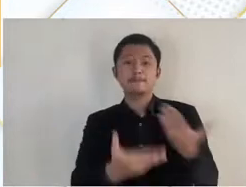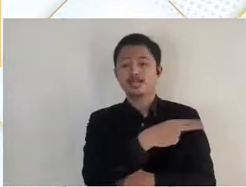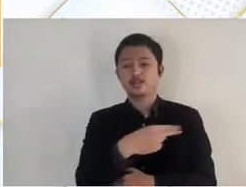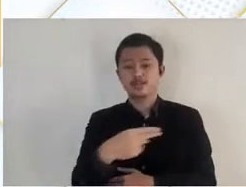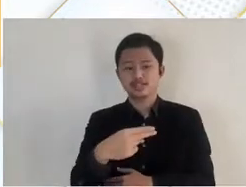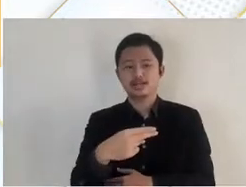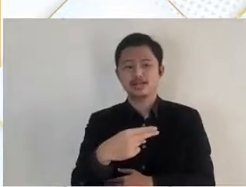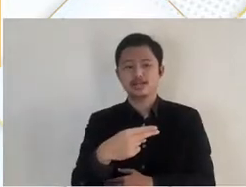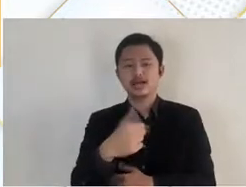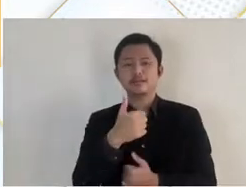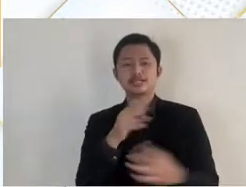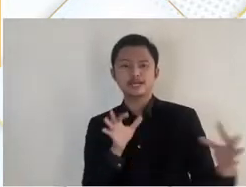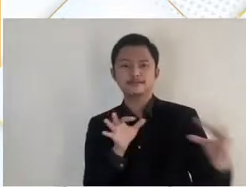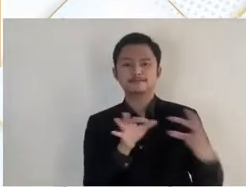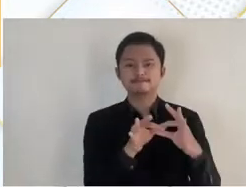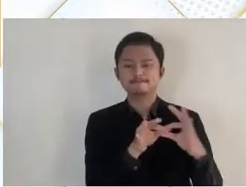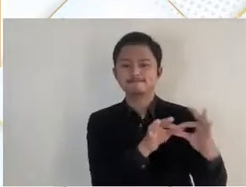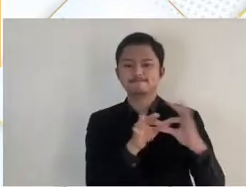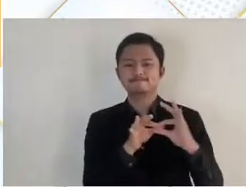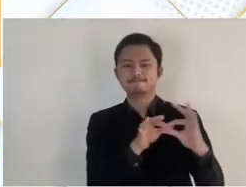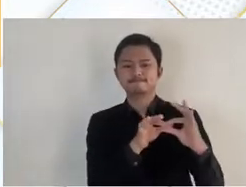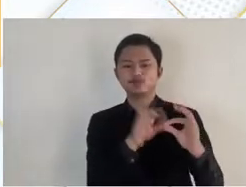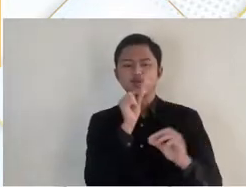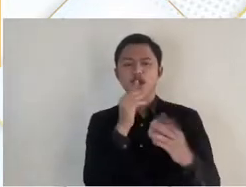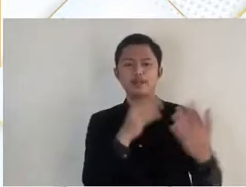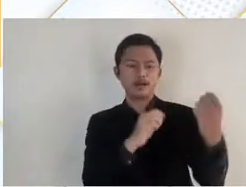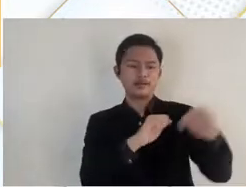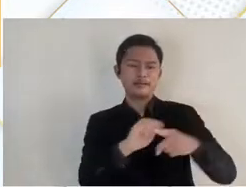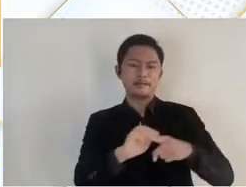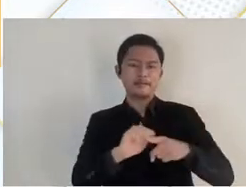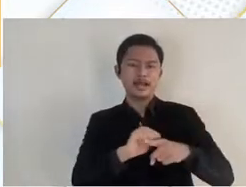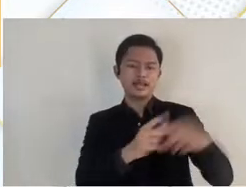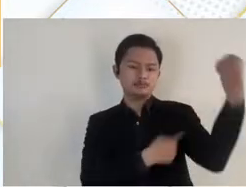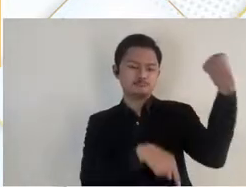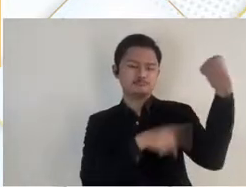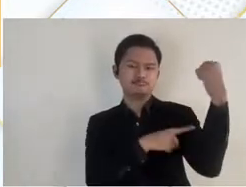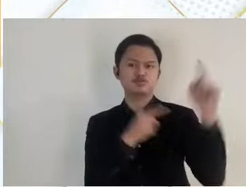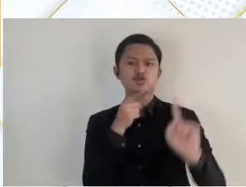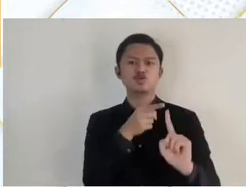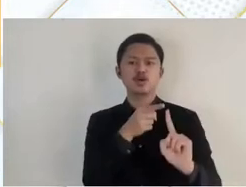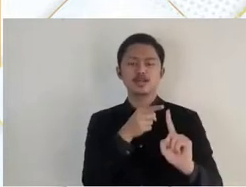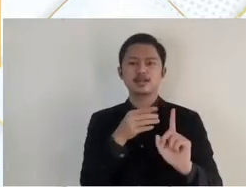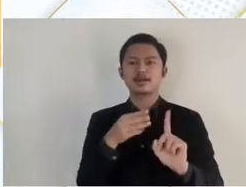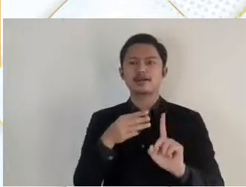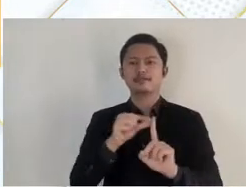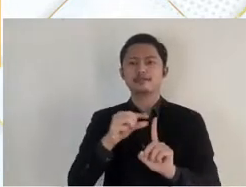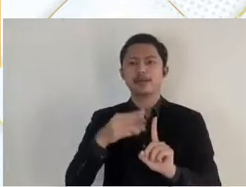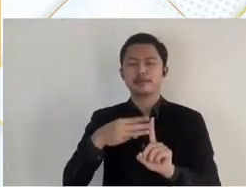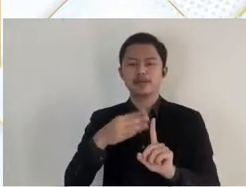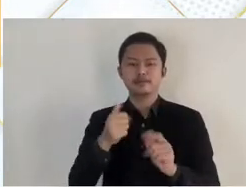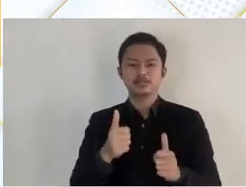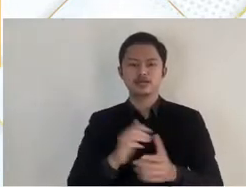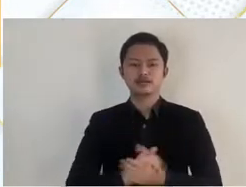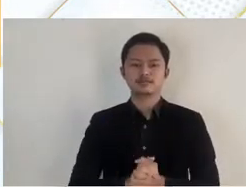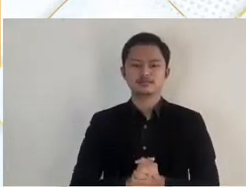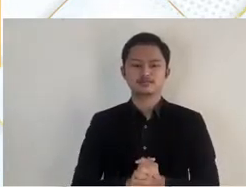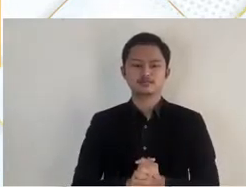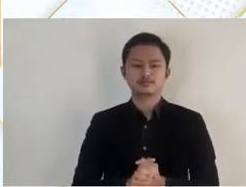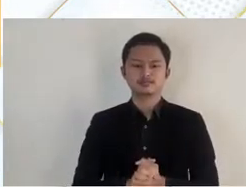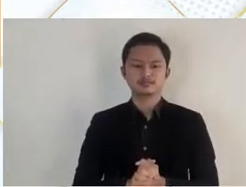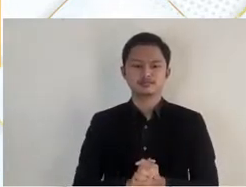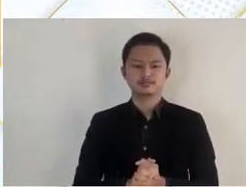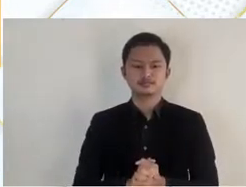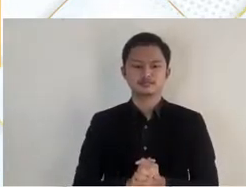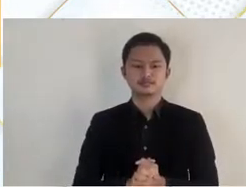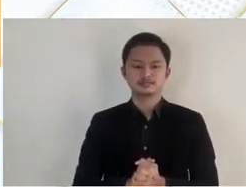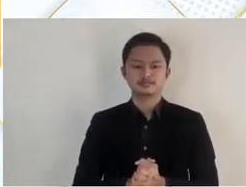Fiji relationship in terms of pre-deployment training for UN missions. Perhaps His Excellency Ayah Woli would like